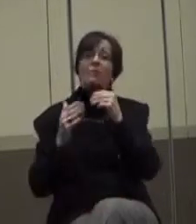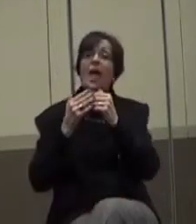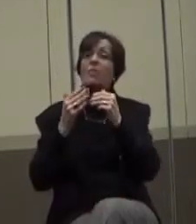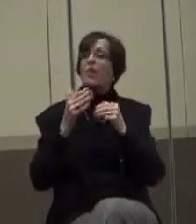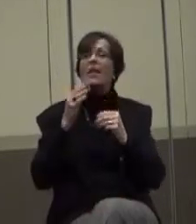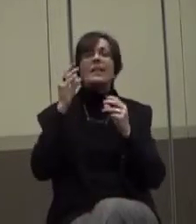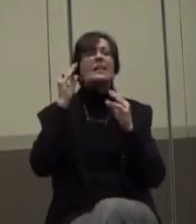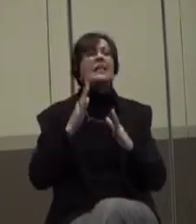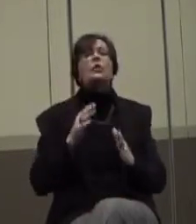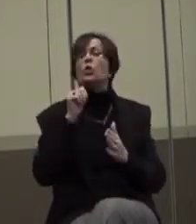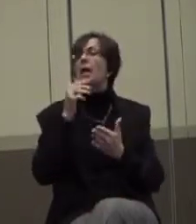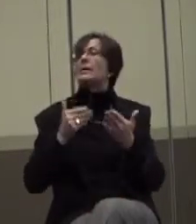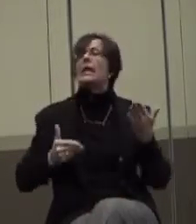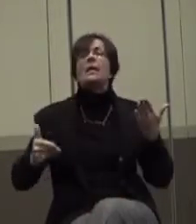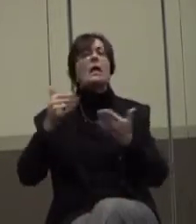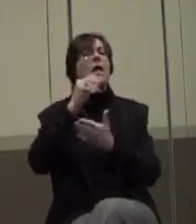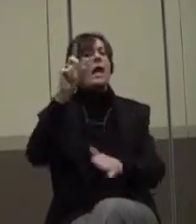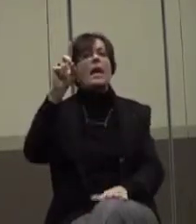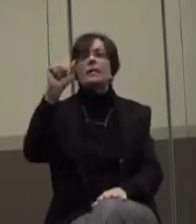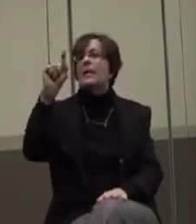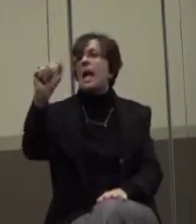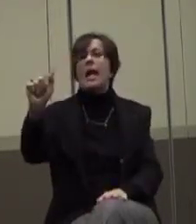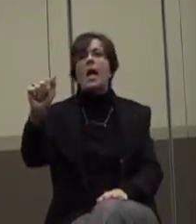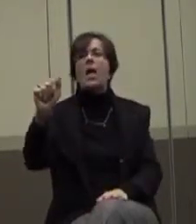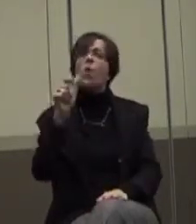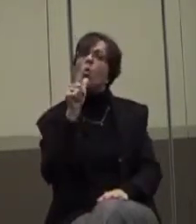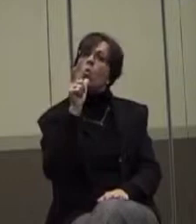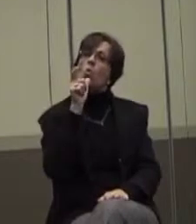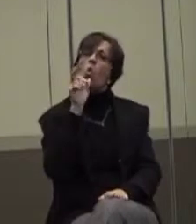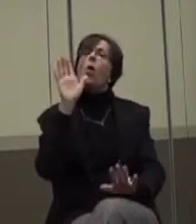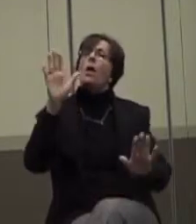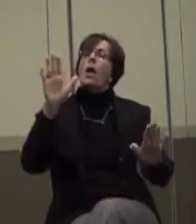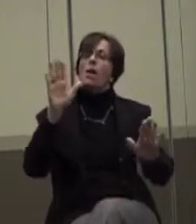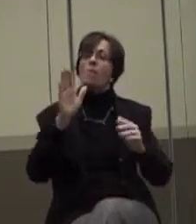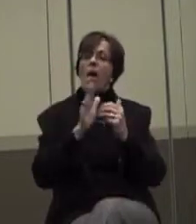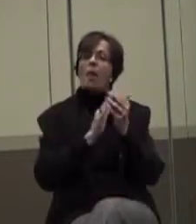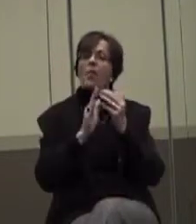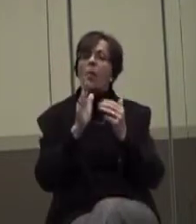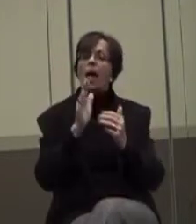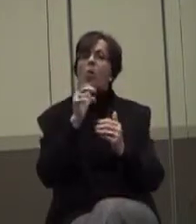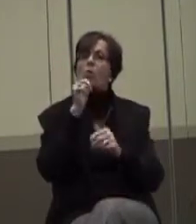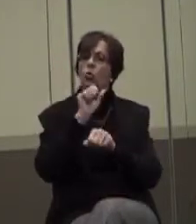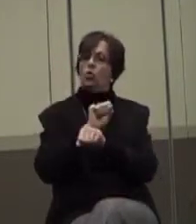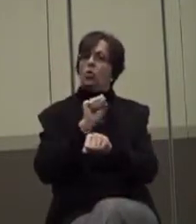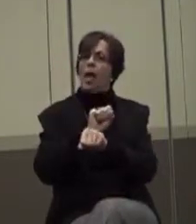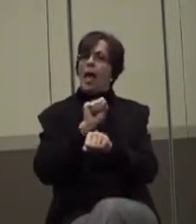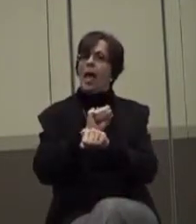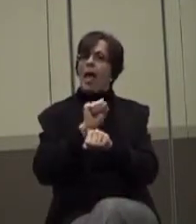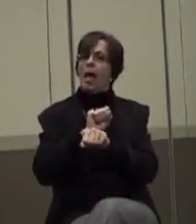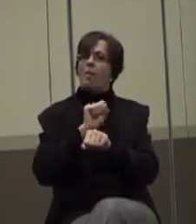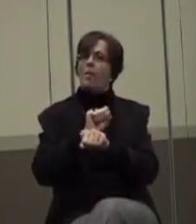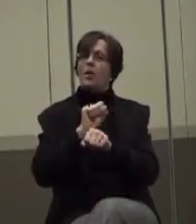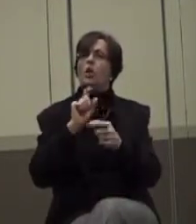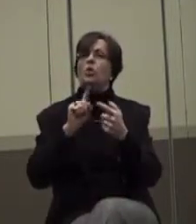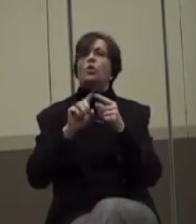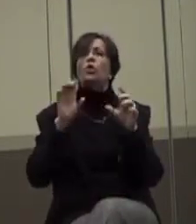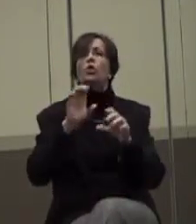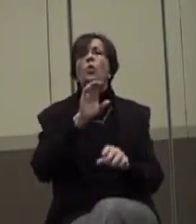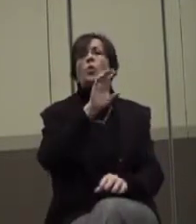the teacher doesn't collect data. Now, who does the, by the way, whose job is it to do an FBA in a